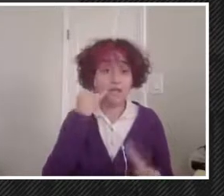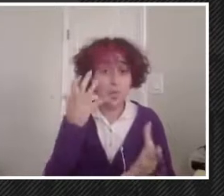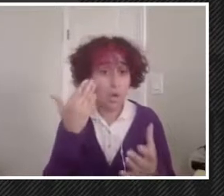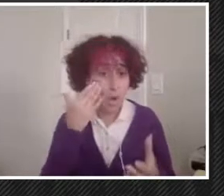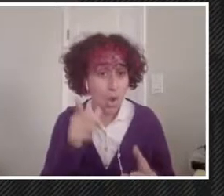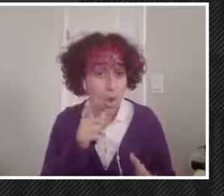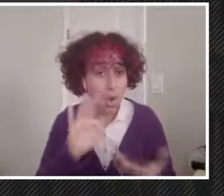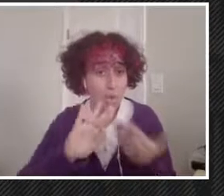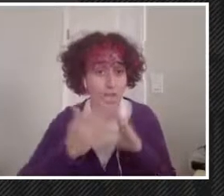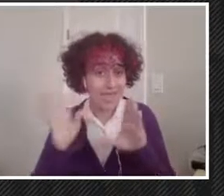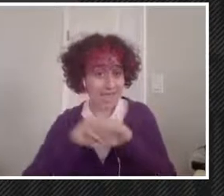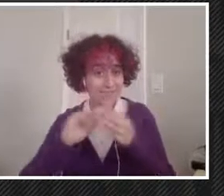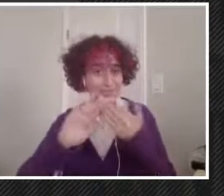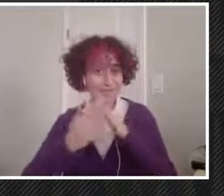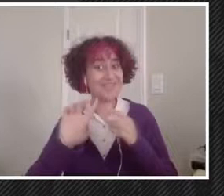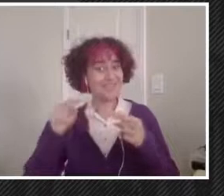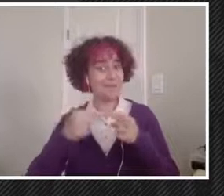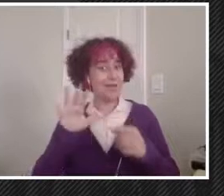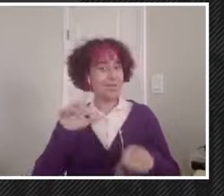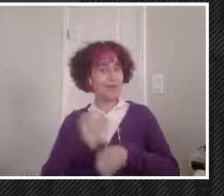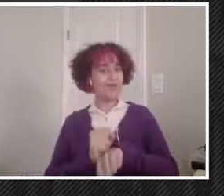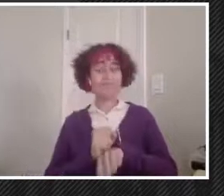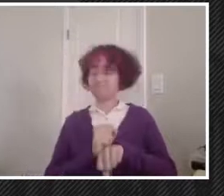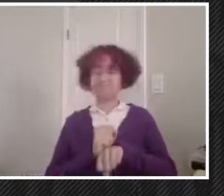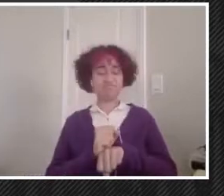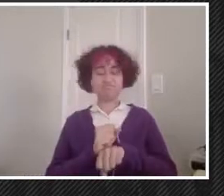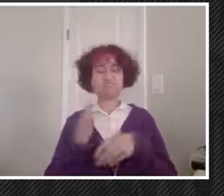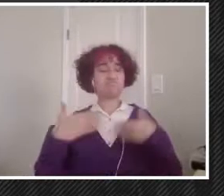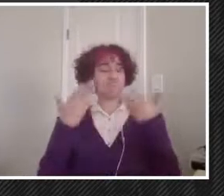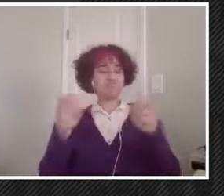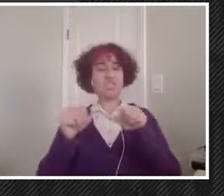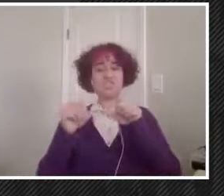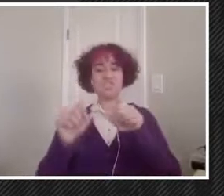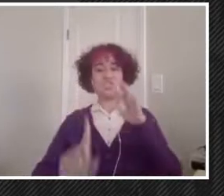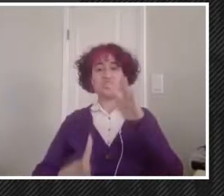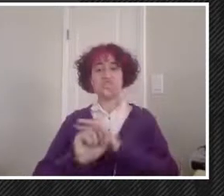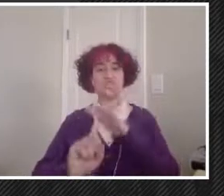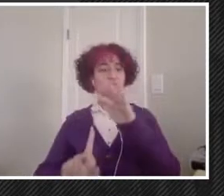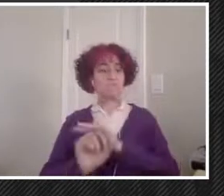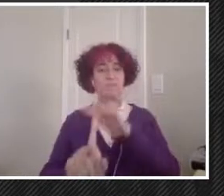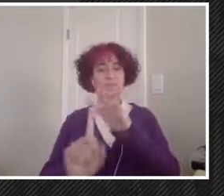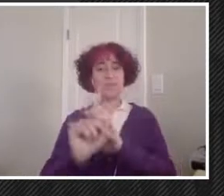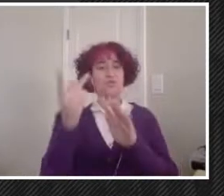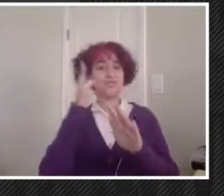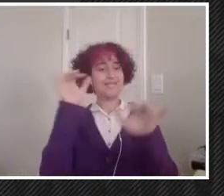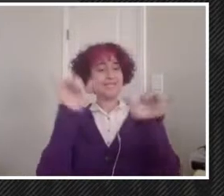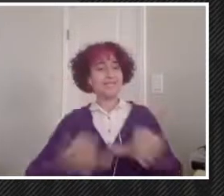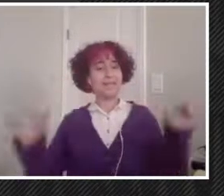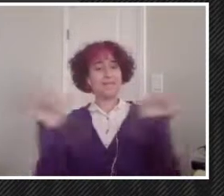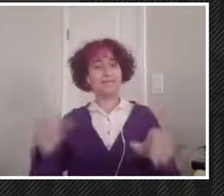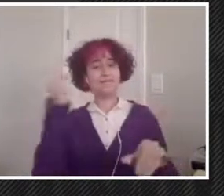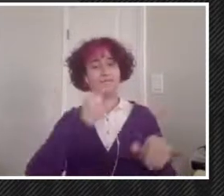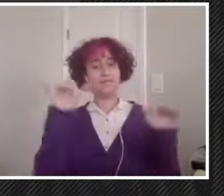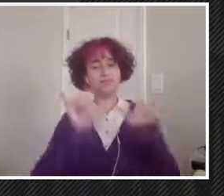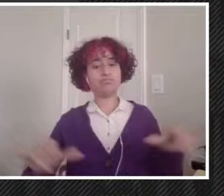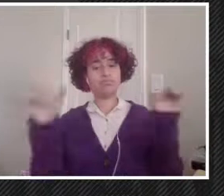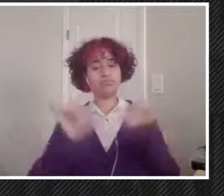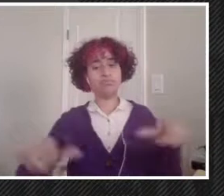that work, just keep showing up. And you will see the same faces on a regular basis, and that will become your